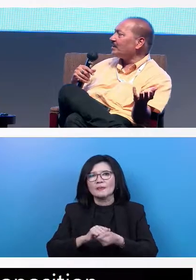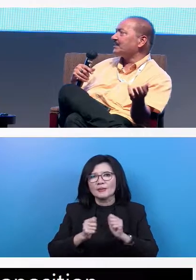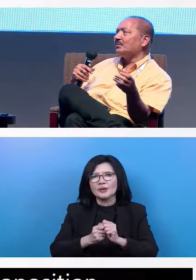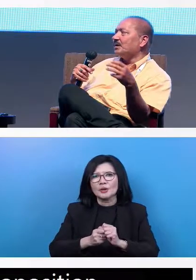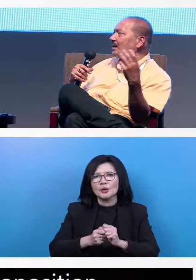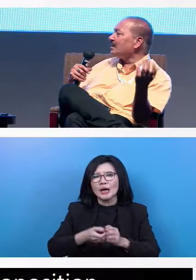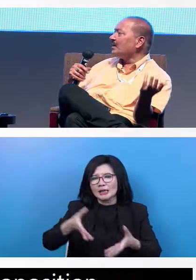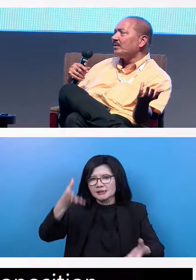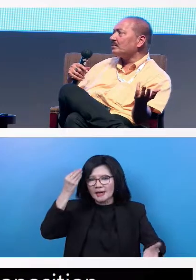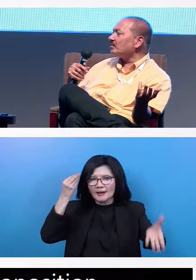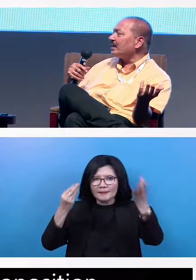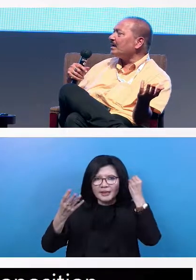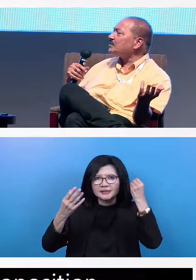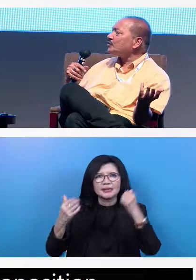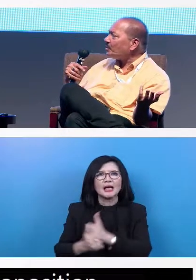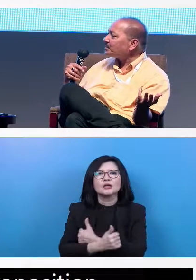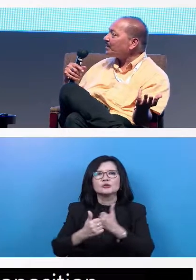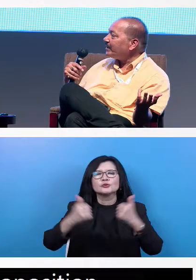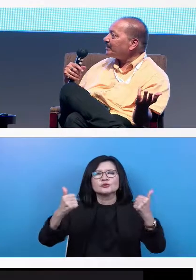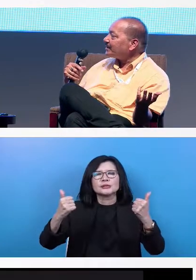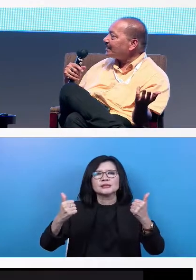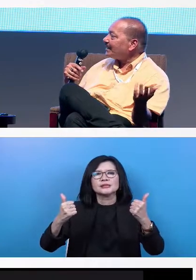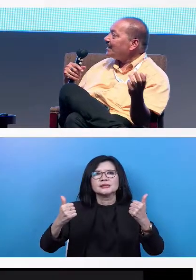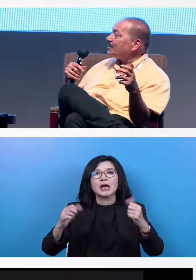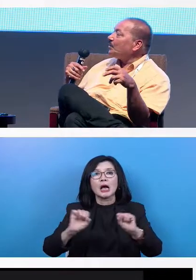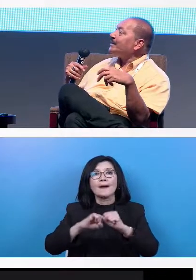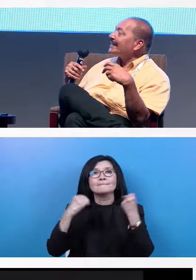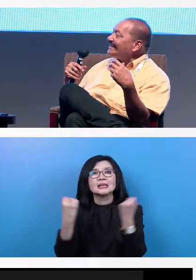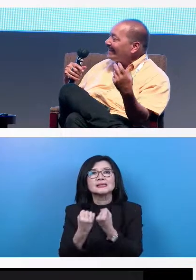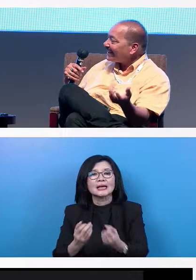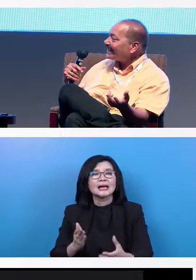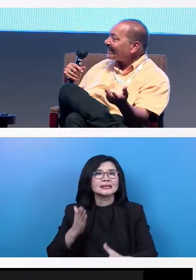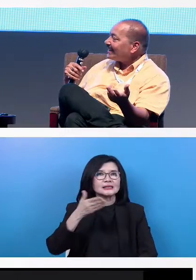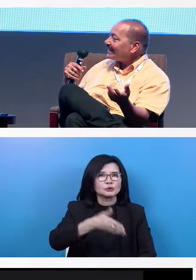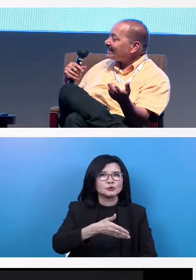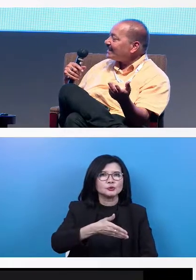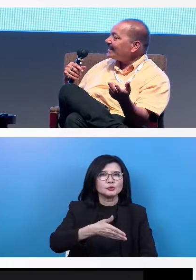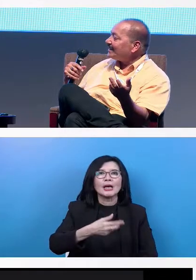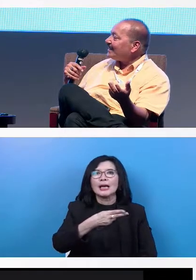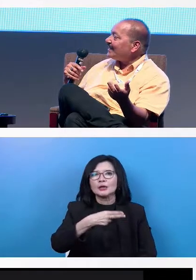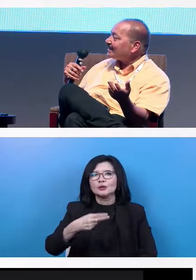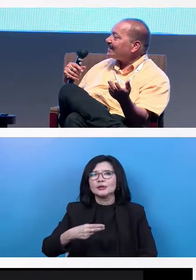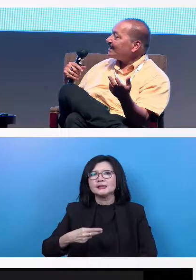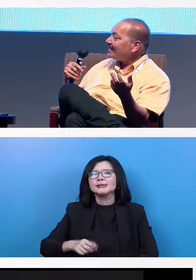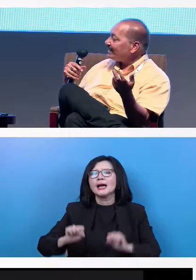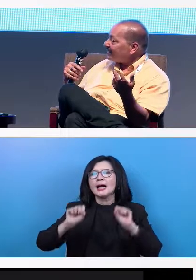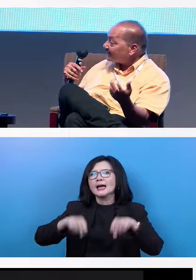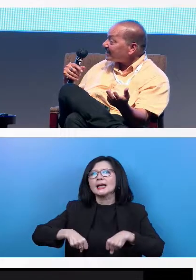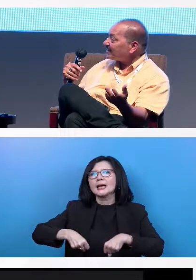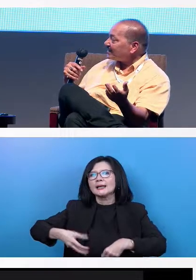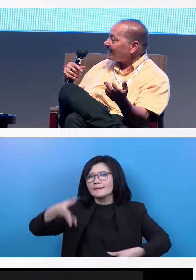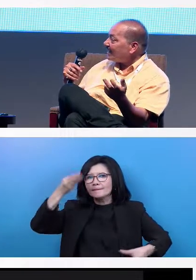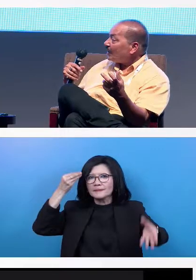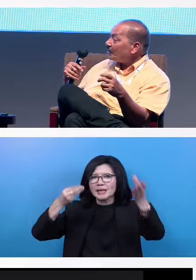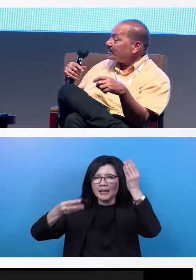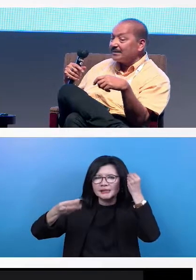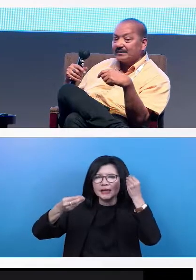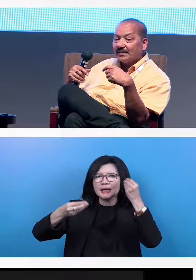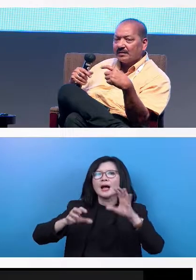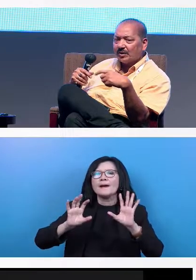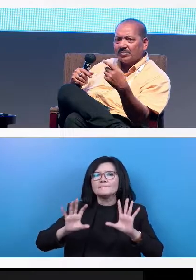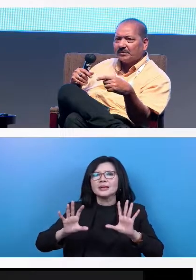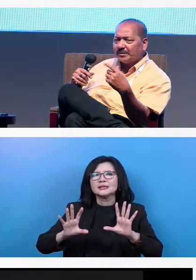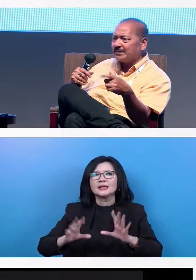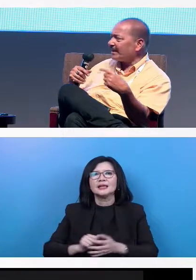example, Indonesia, we can learn so much from Indonesia, the way they generated the resilient infrastructure, which